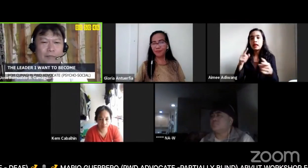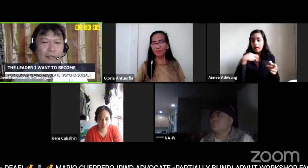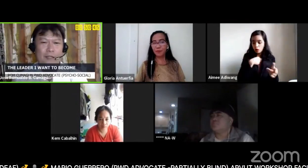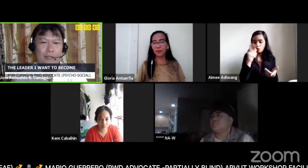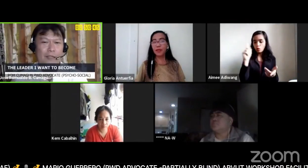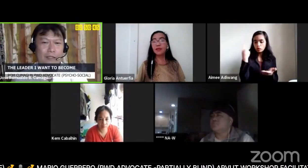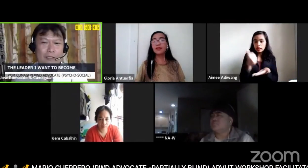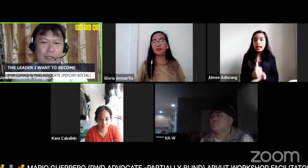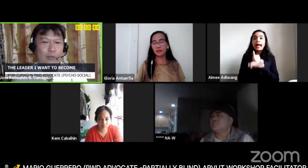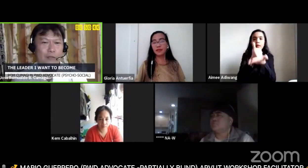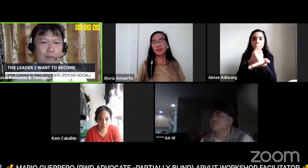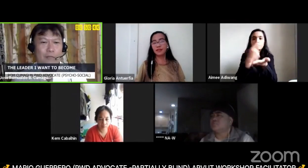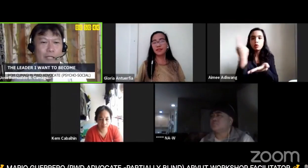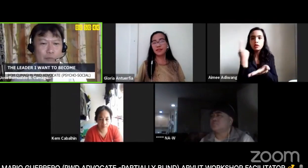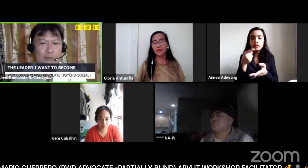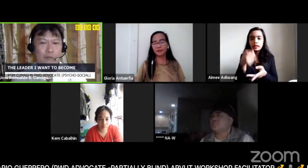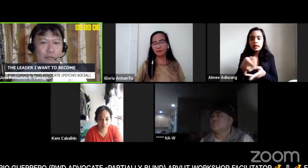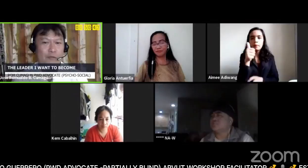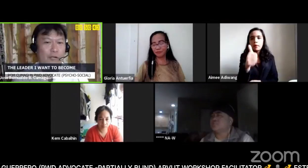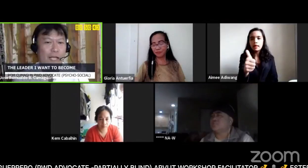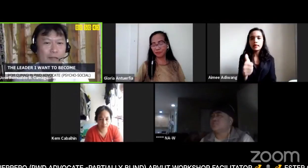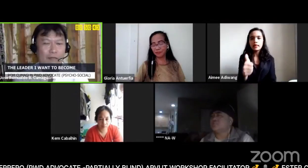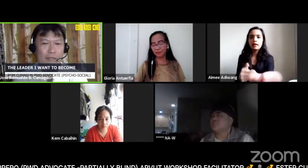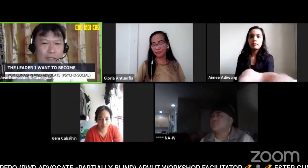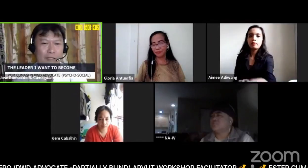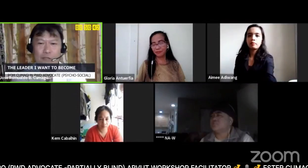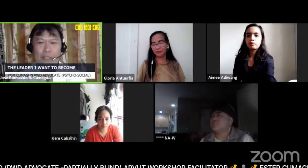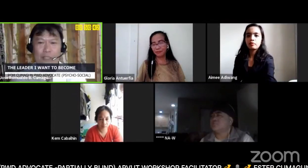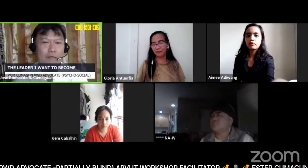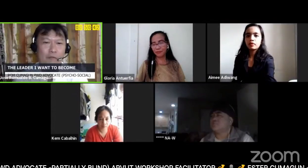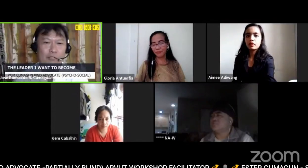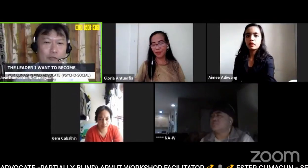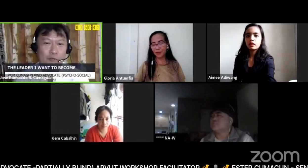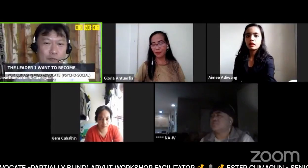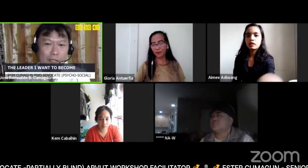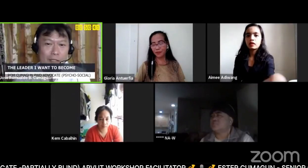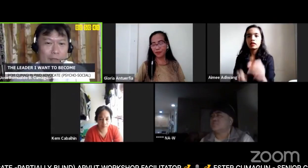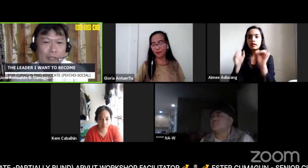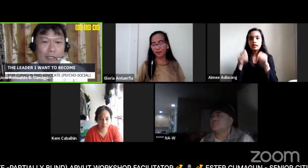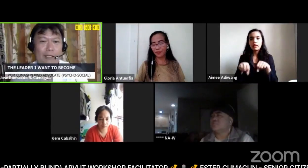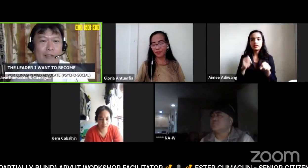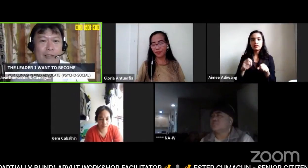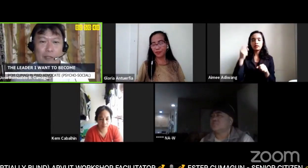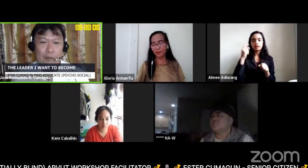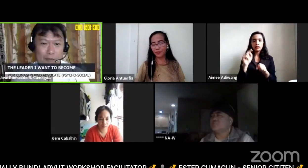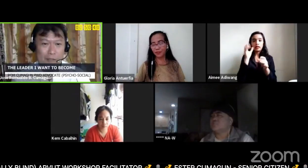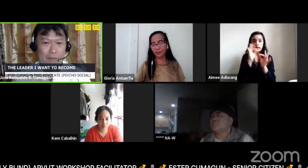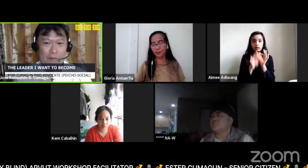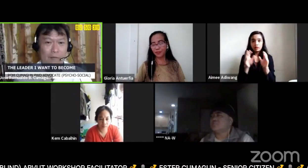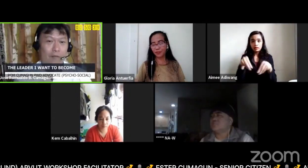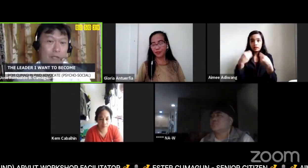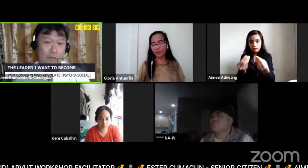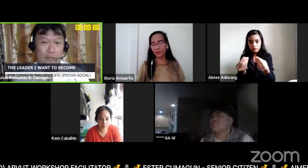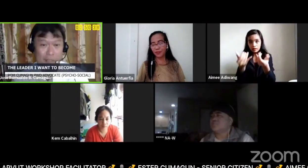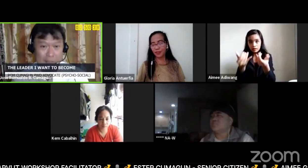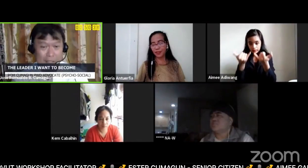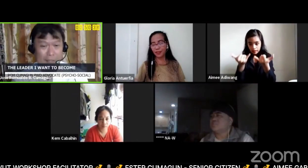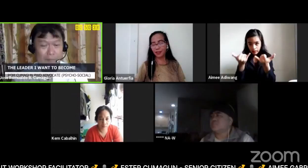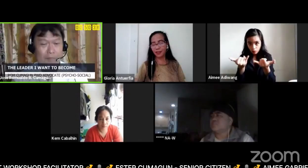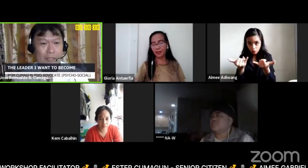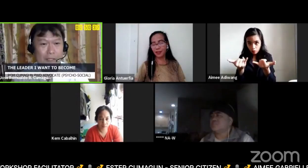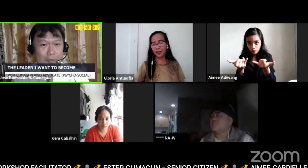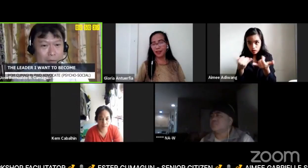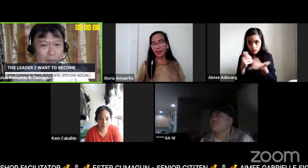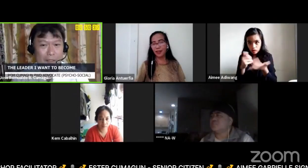fish and he will be able to fish for life. But if you give him fish for today, he will only have fish for